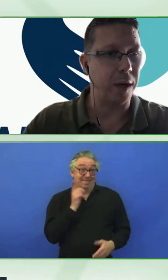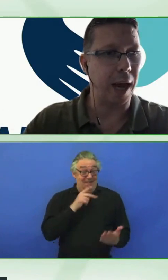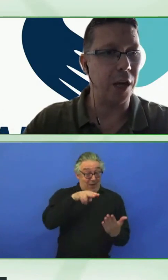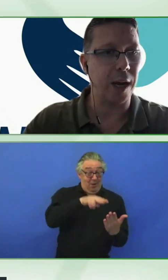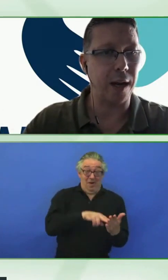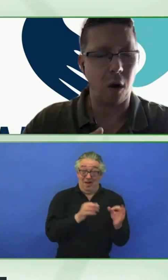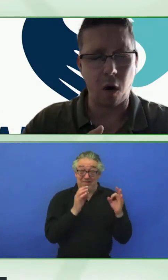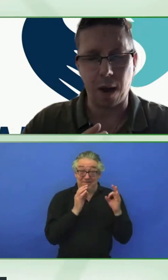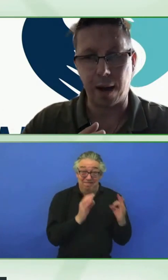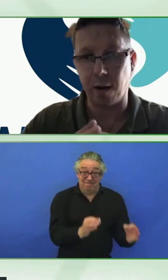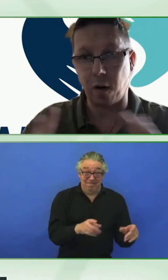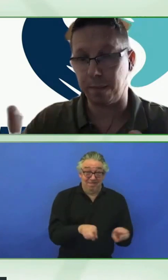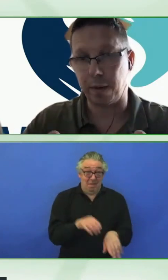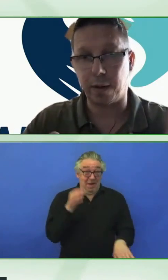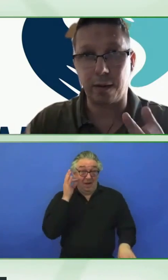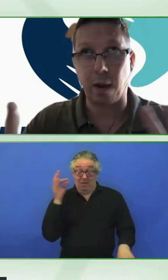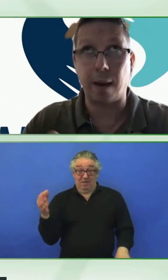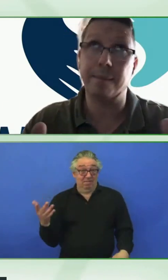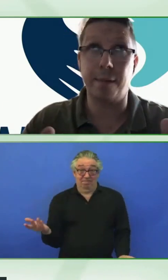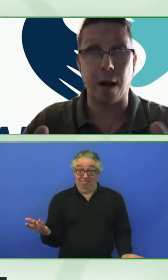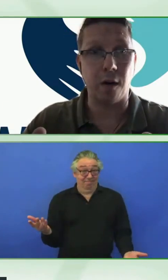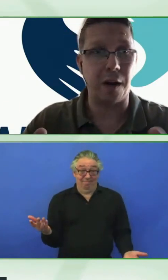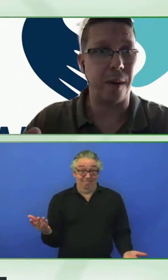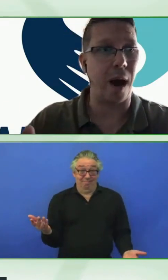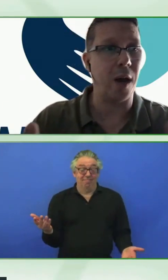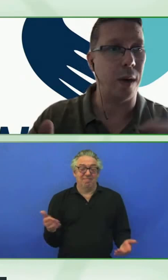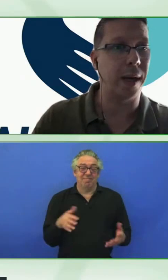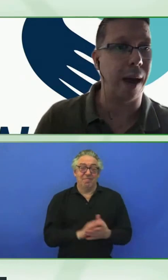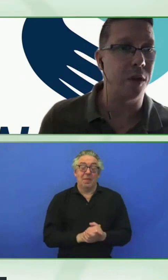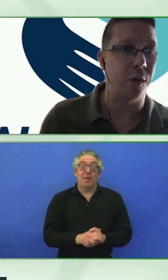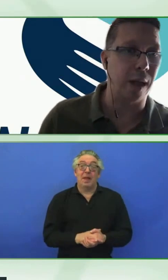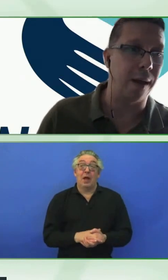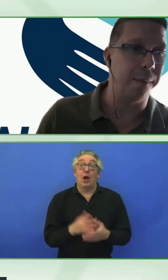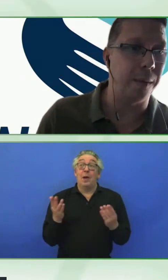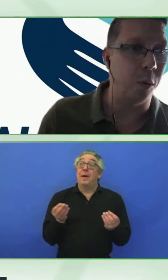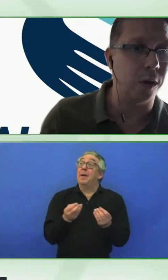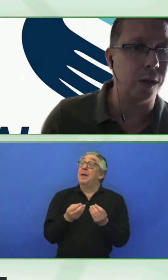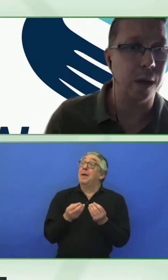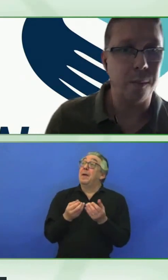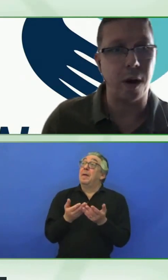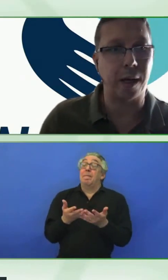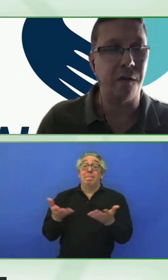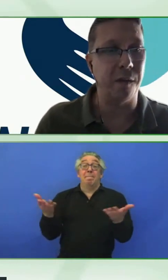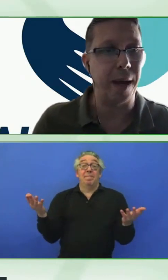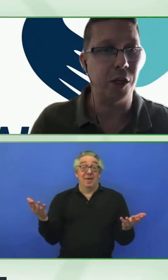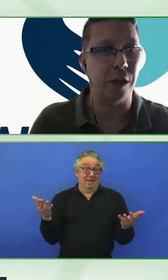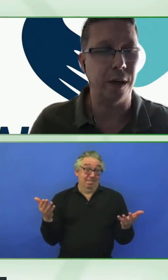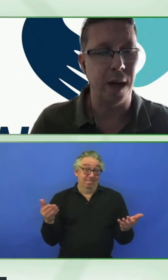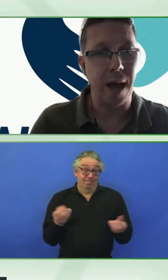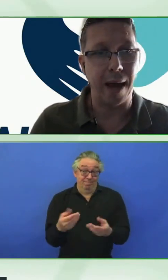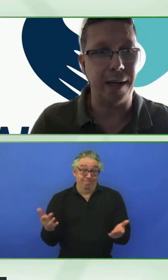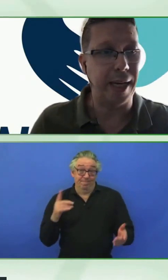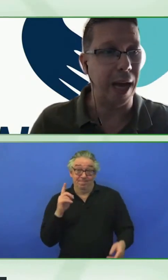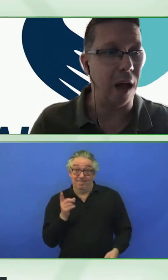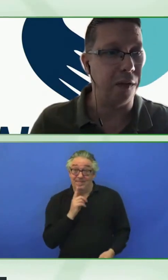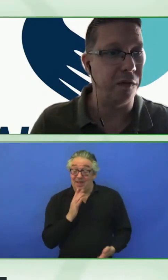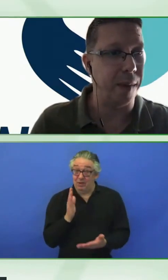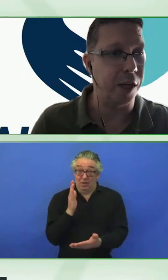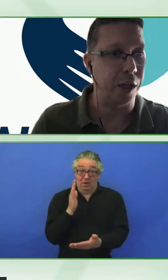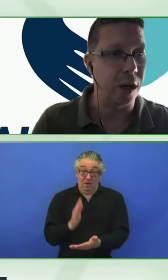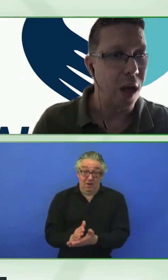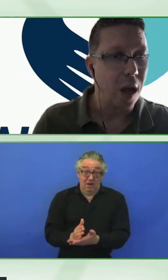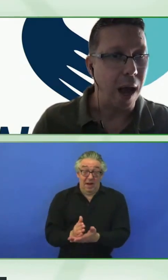mainstream communication and are left behind when it comes to important product information and key